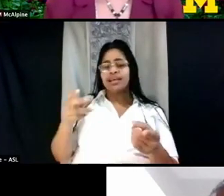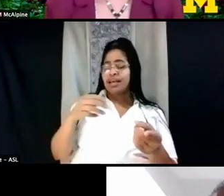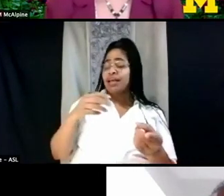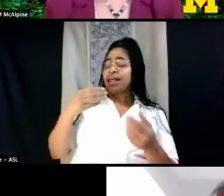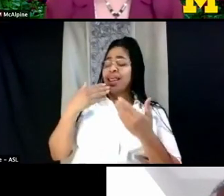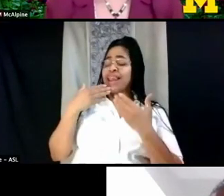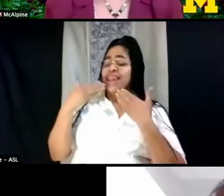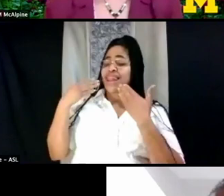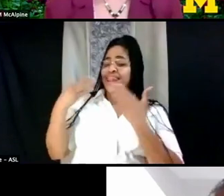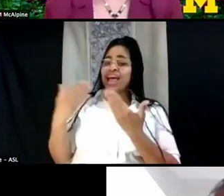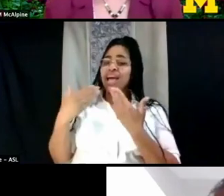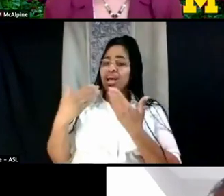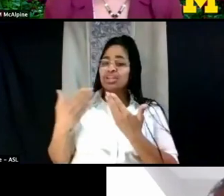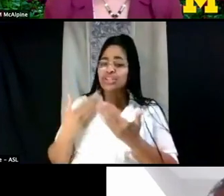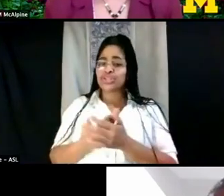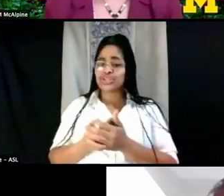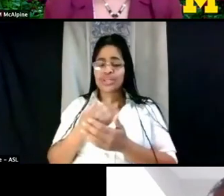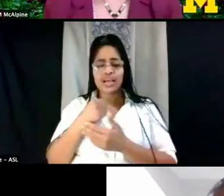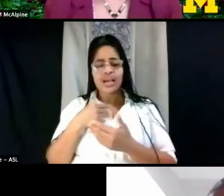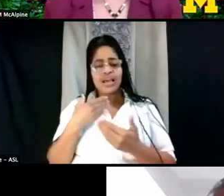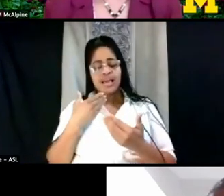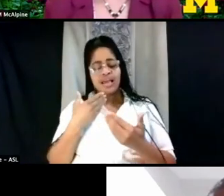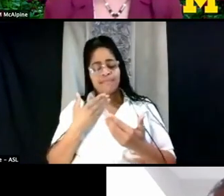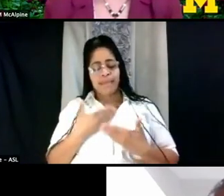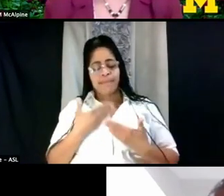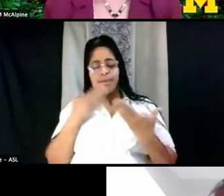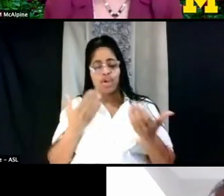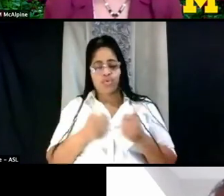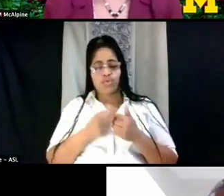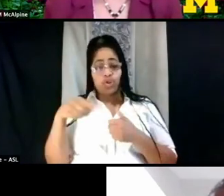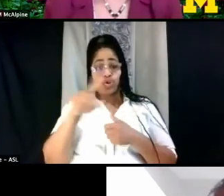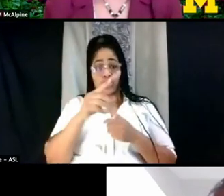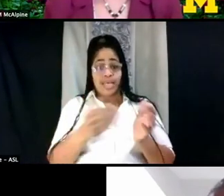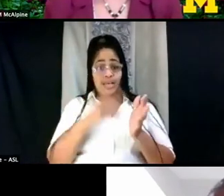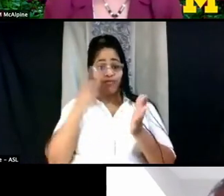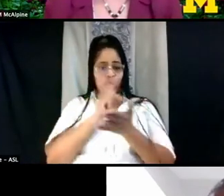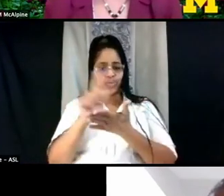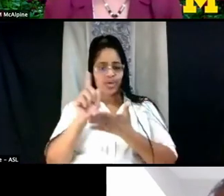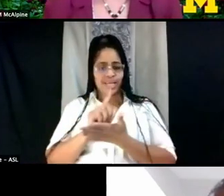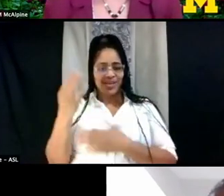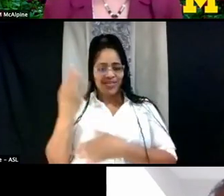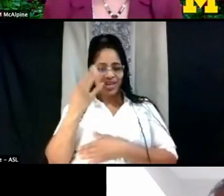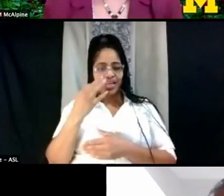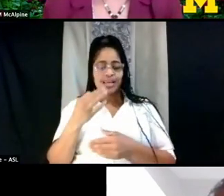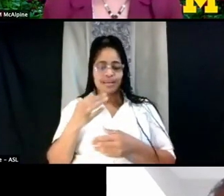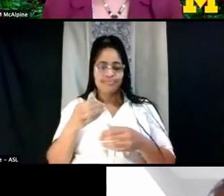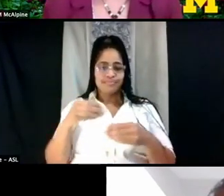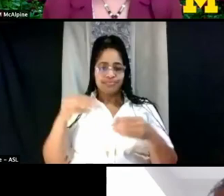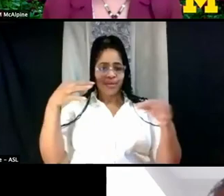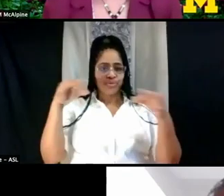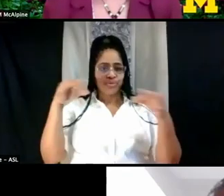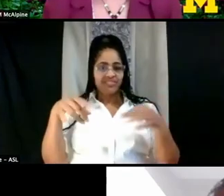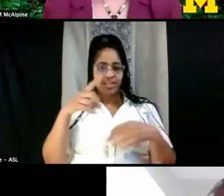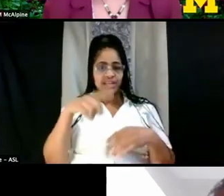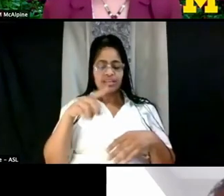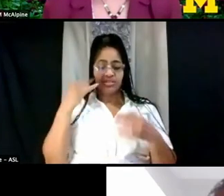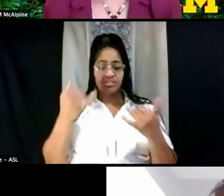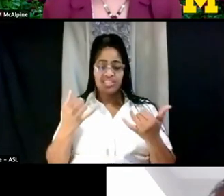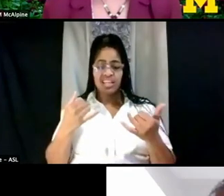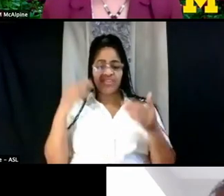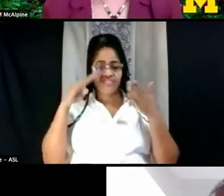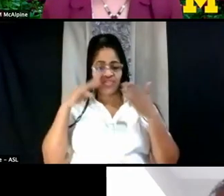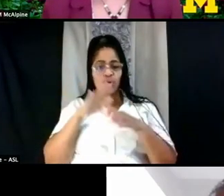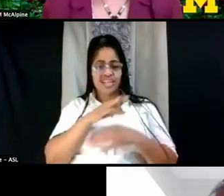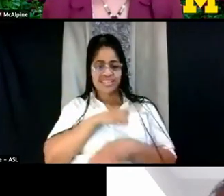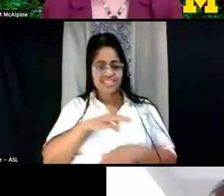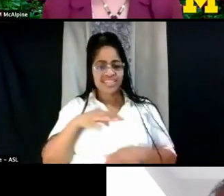good to be with all of you again for our weekly Friday briefing. So for today's briefing that focuses on staff, I'll